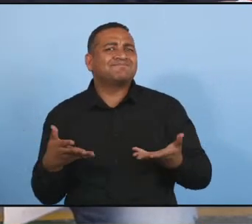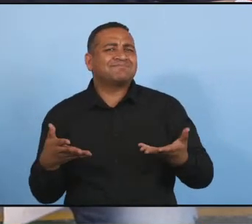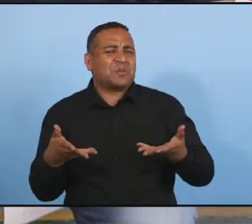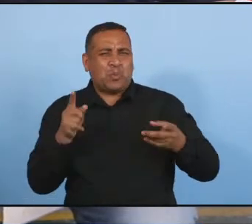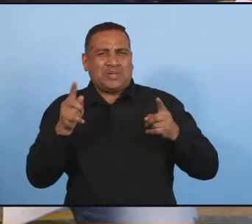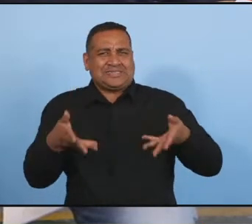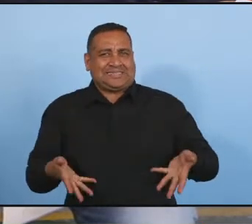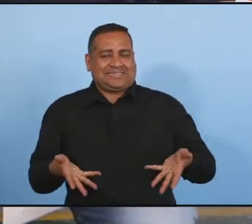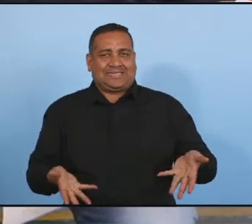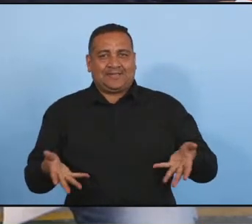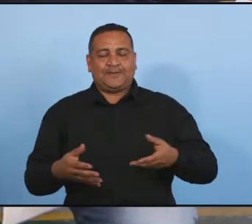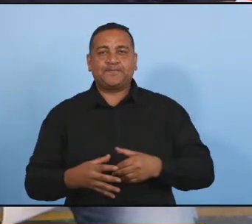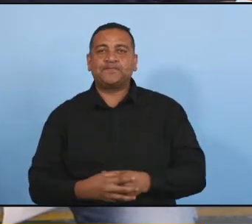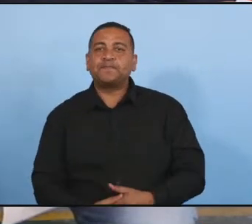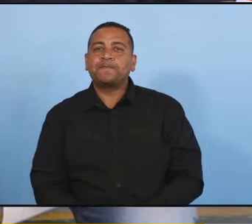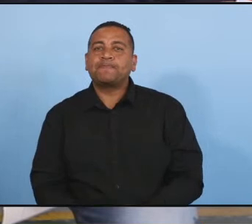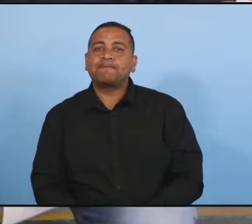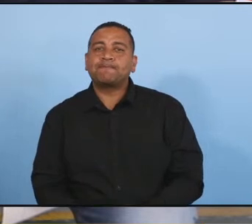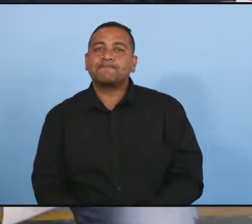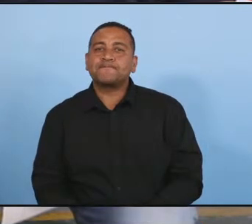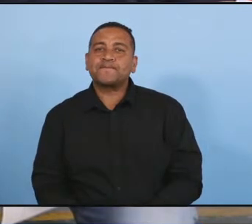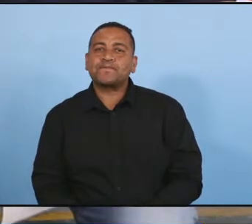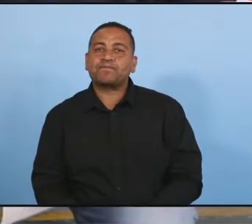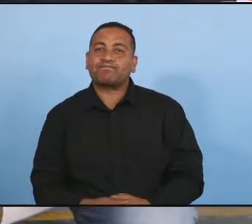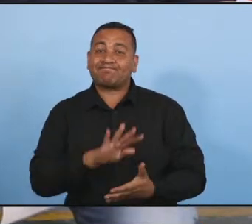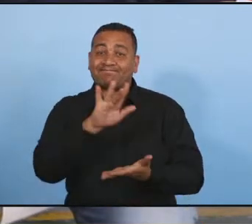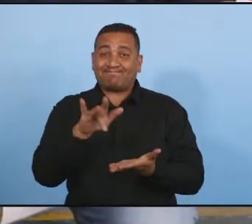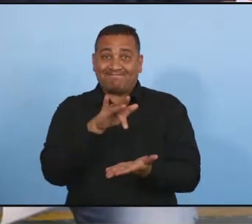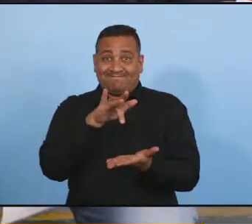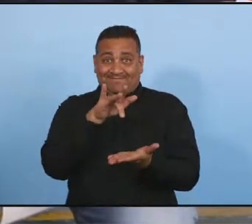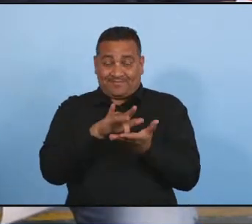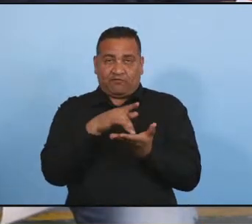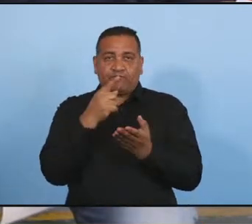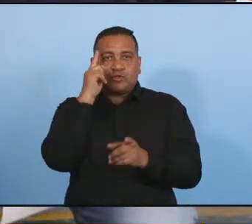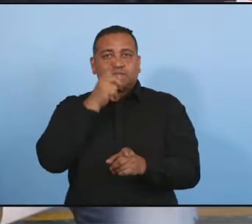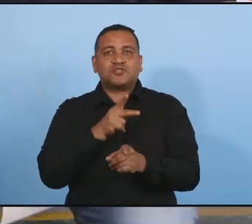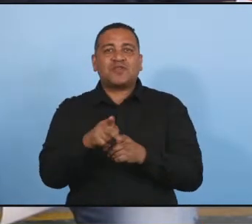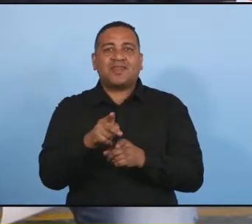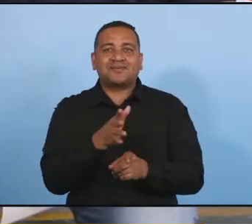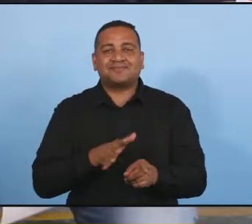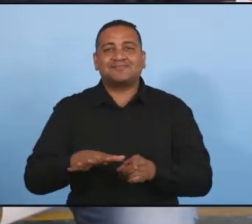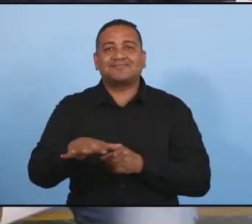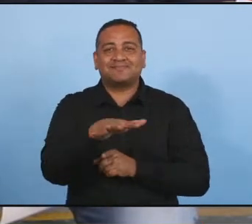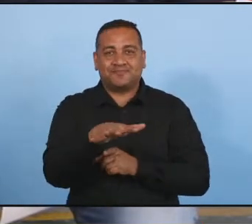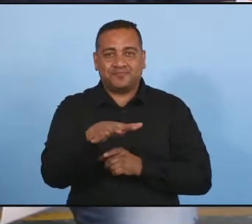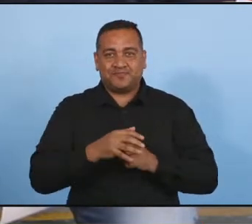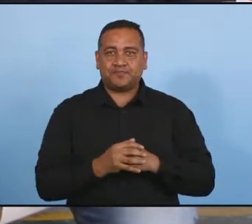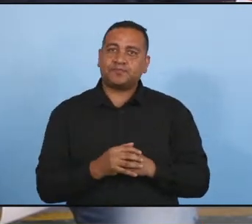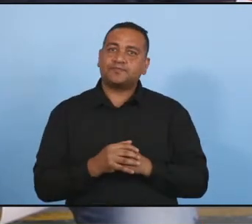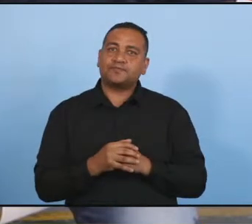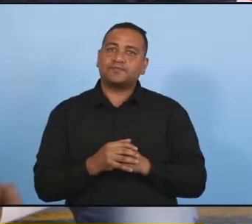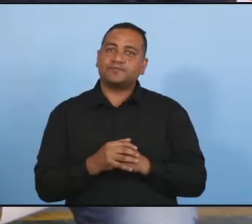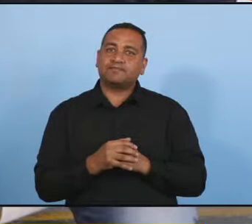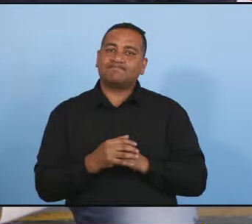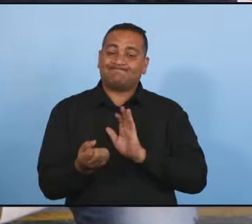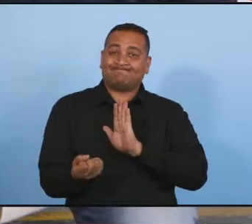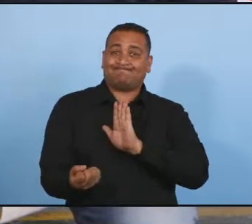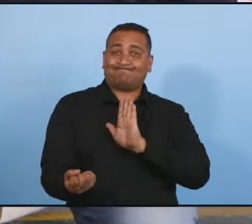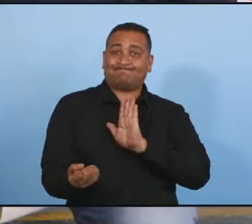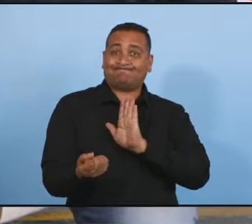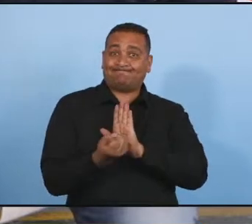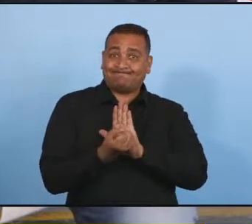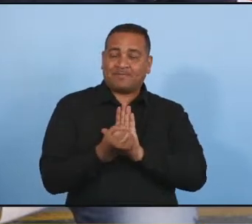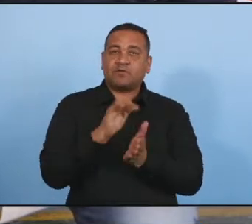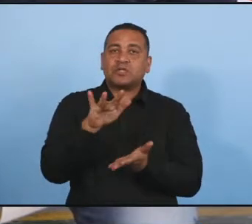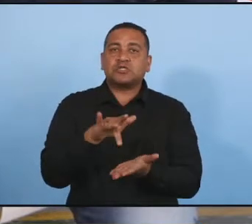the Center of Specialization. It has been accredited as one of the centers of